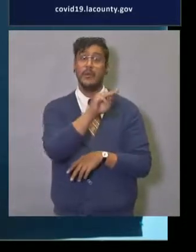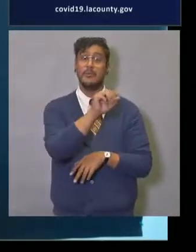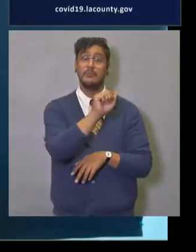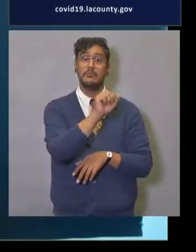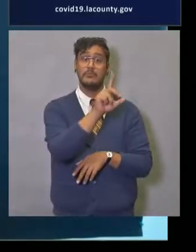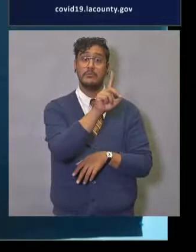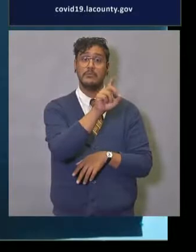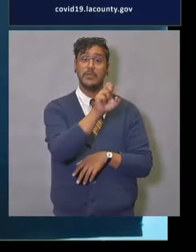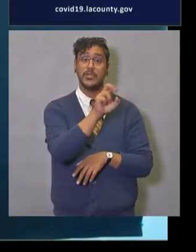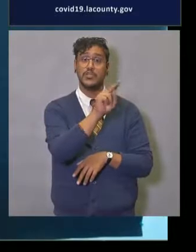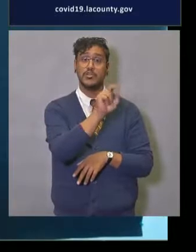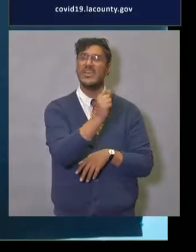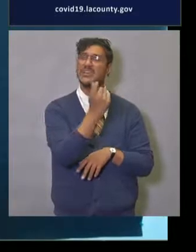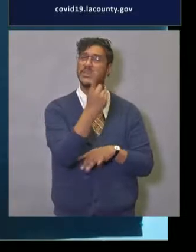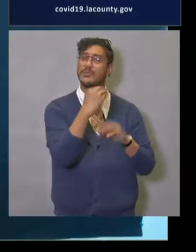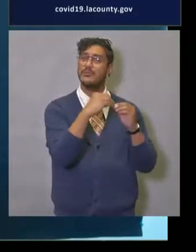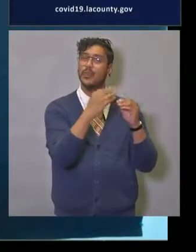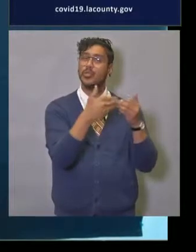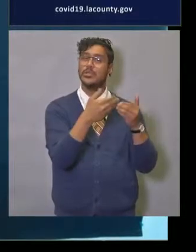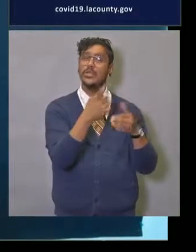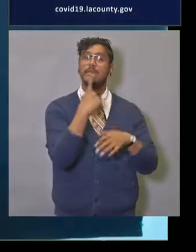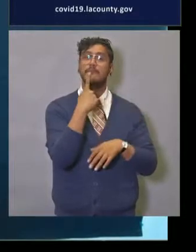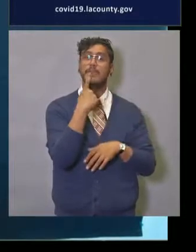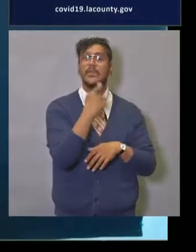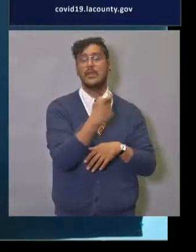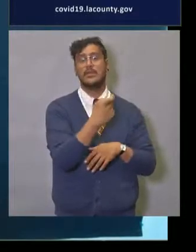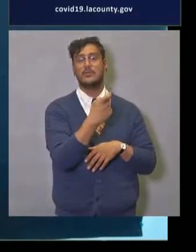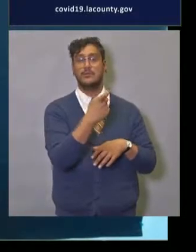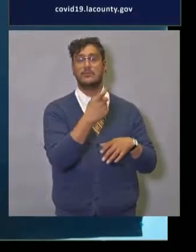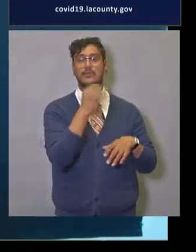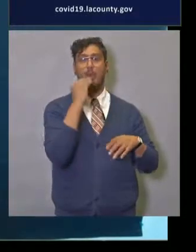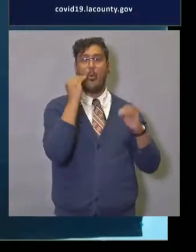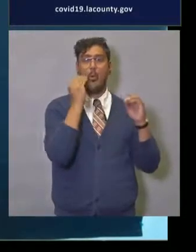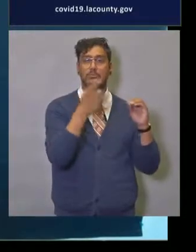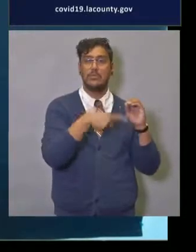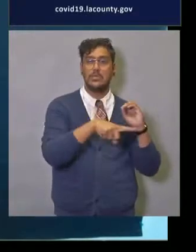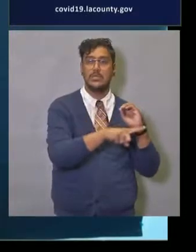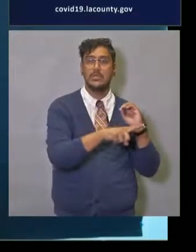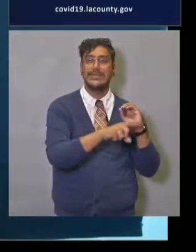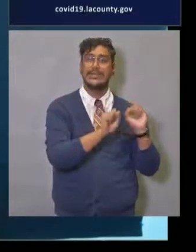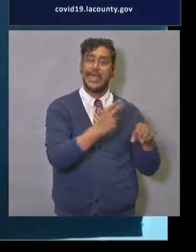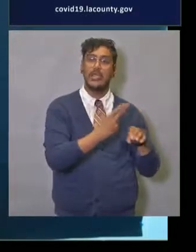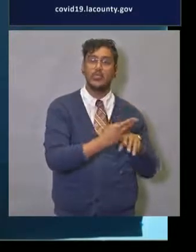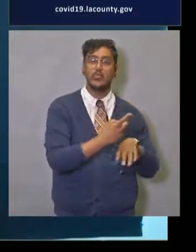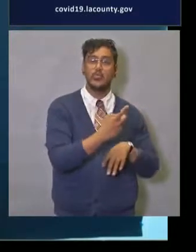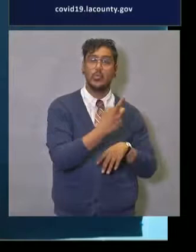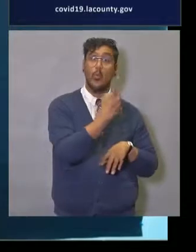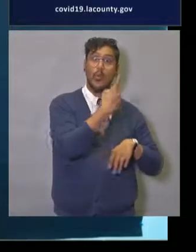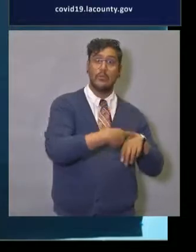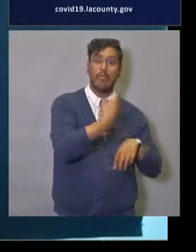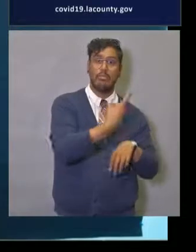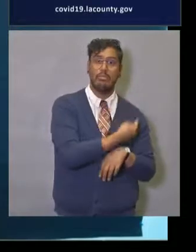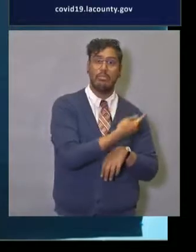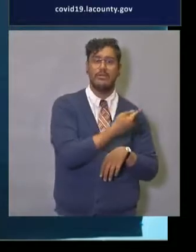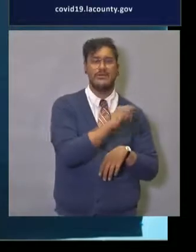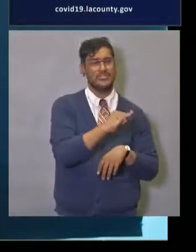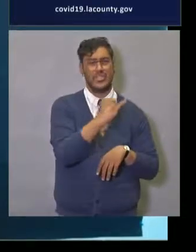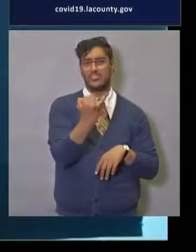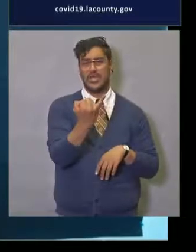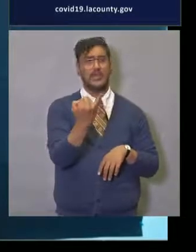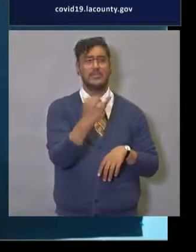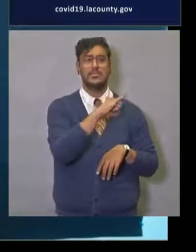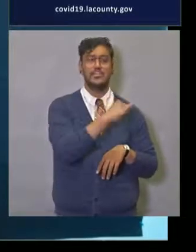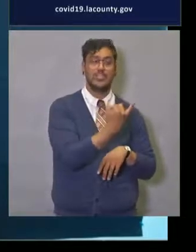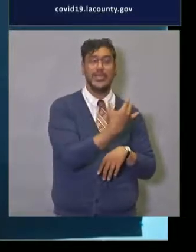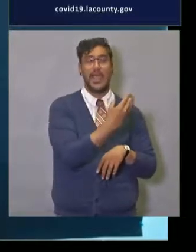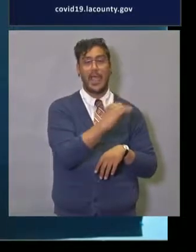bit easier because of cold chain issues among the homeless, so that's largely what we use there. But J&J would be an excellent option as well.